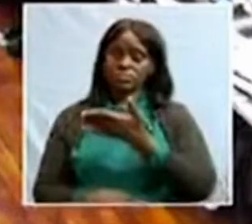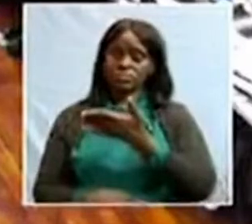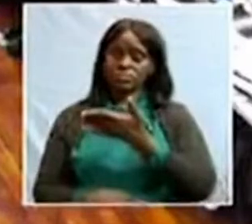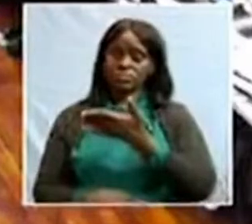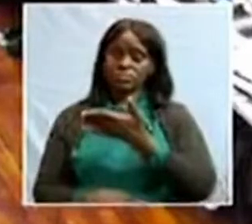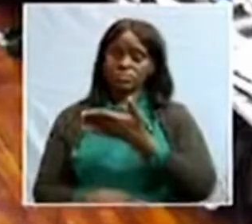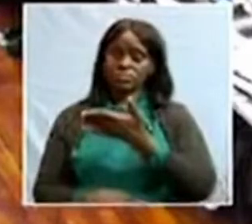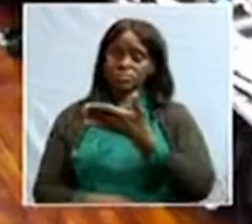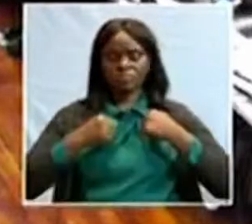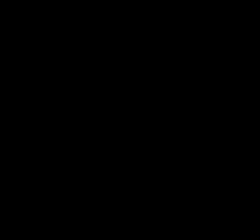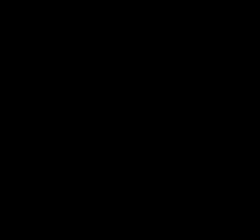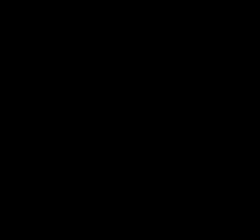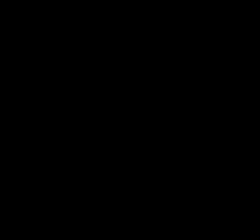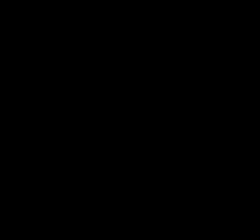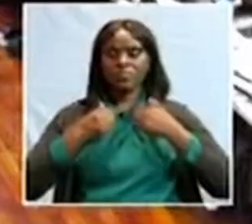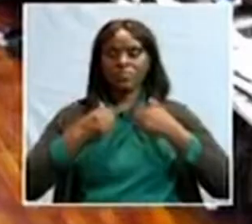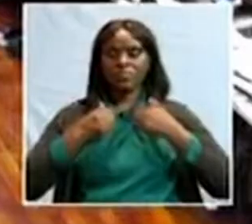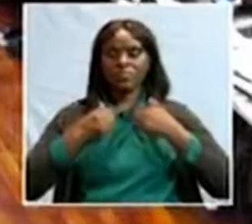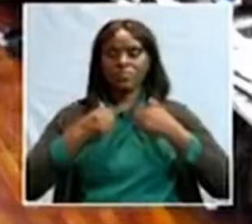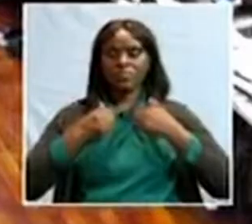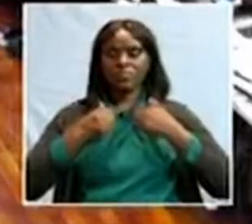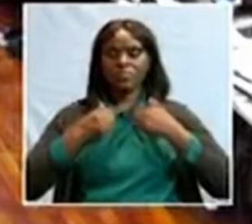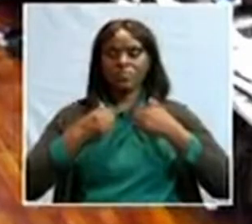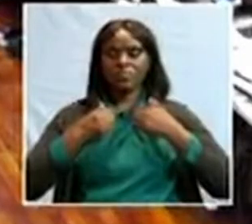that is more expensive than